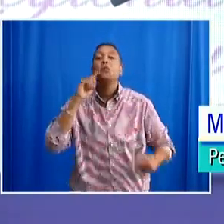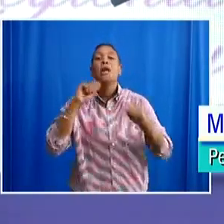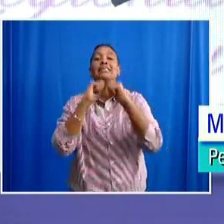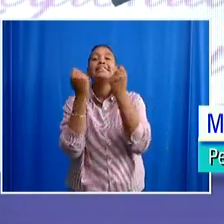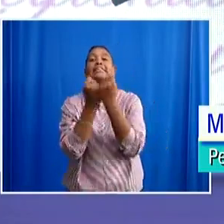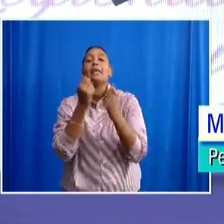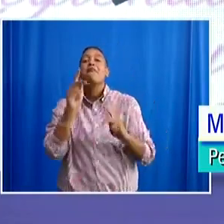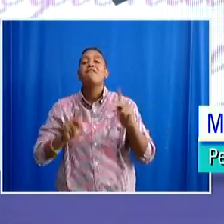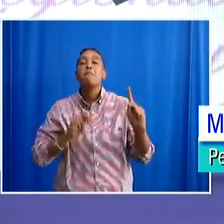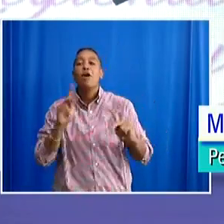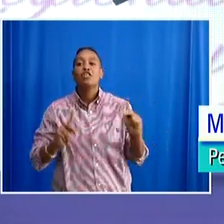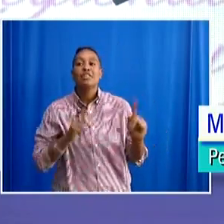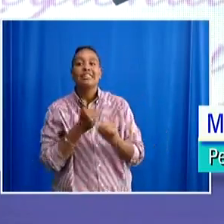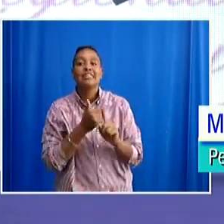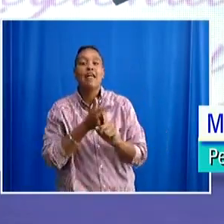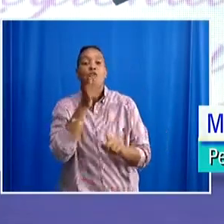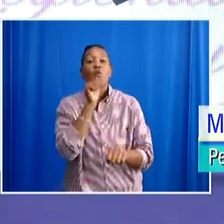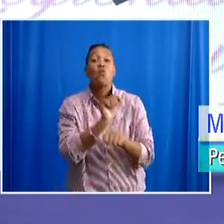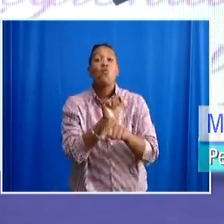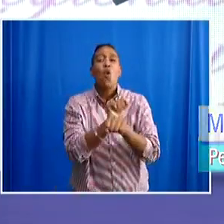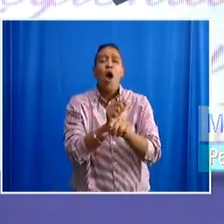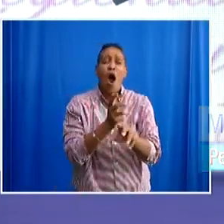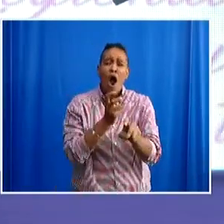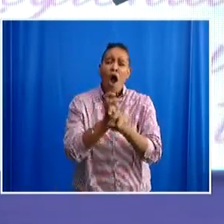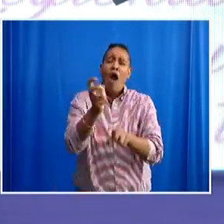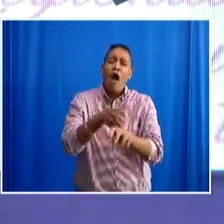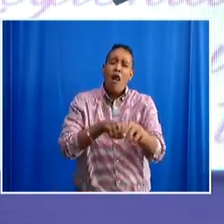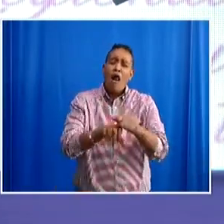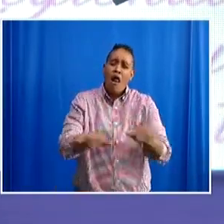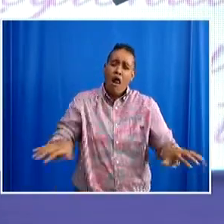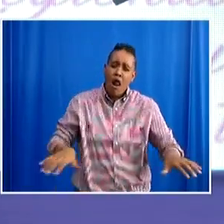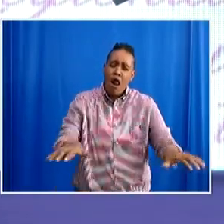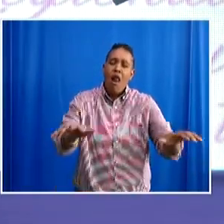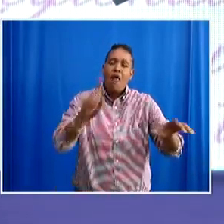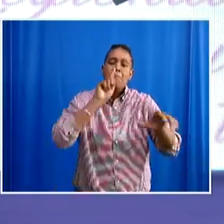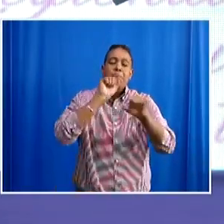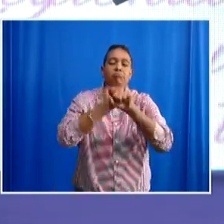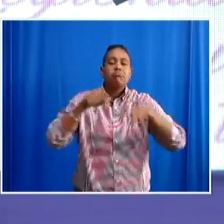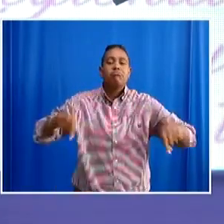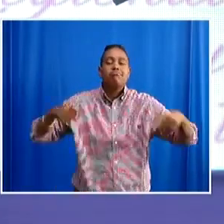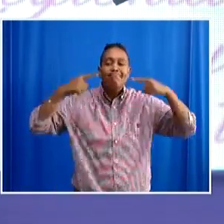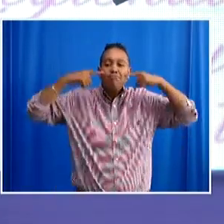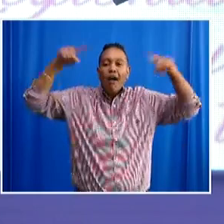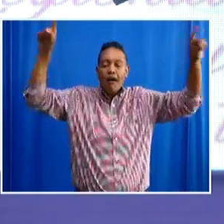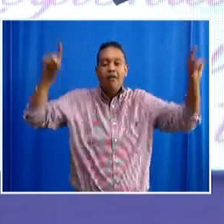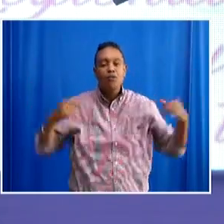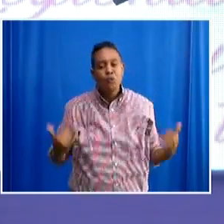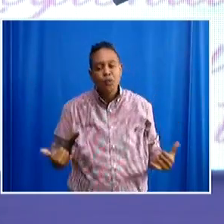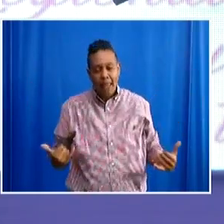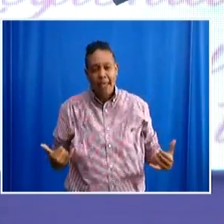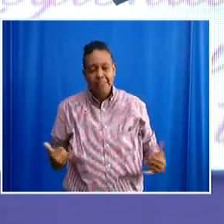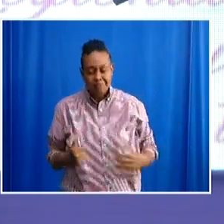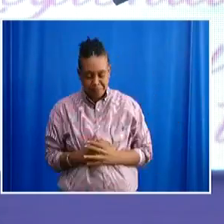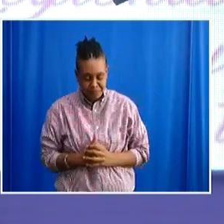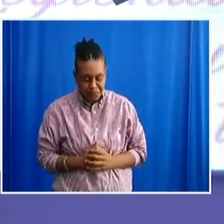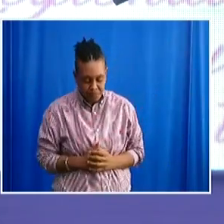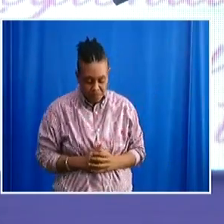of persons who have worked so hard to make today's occasion a success.